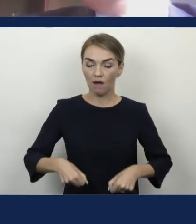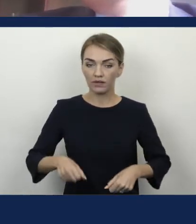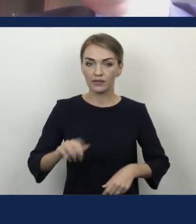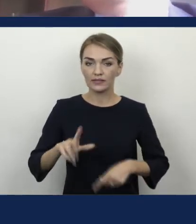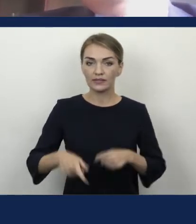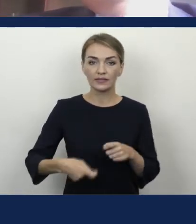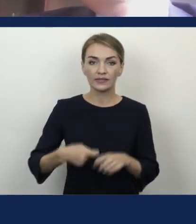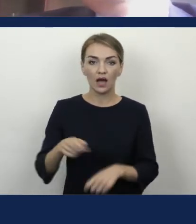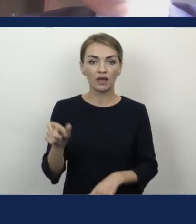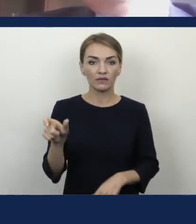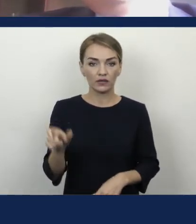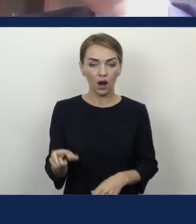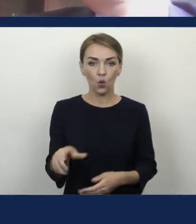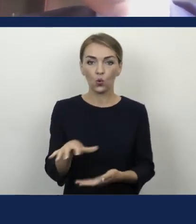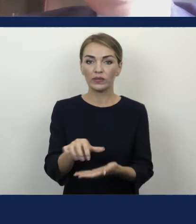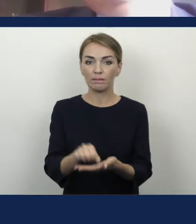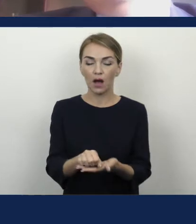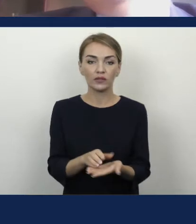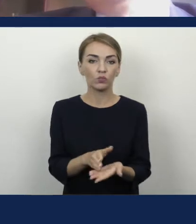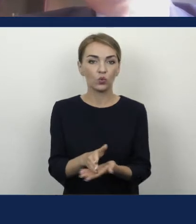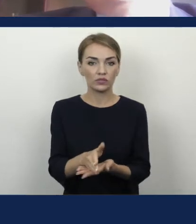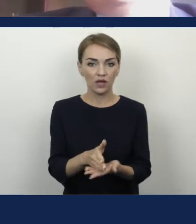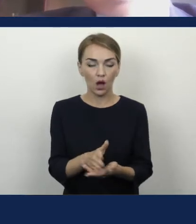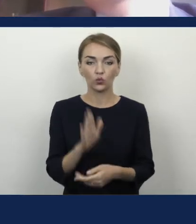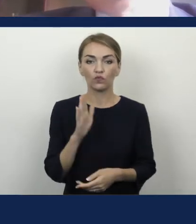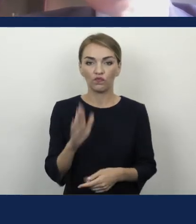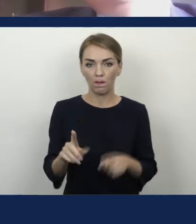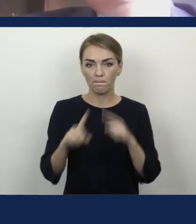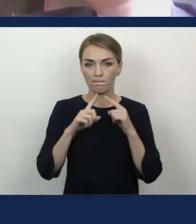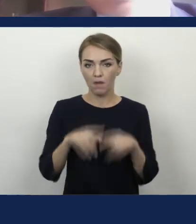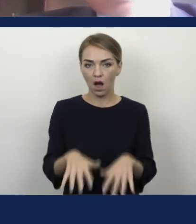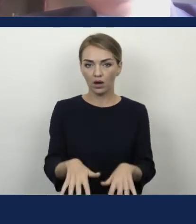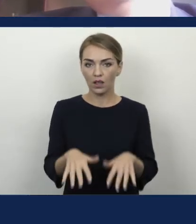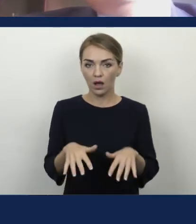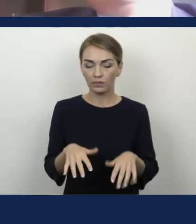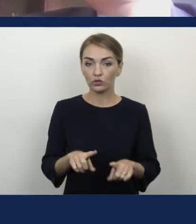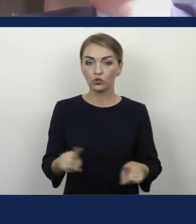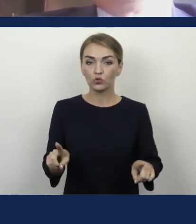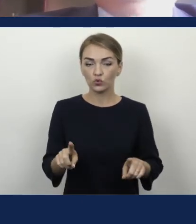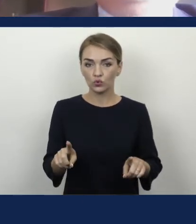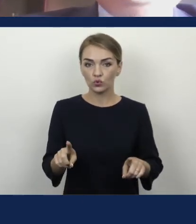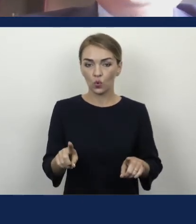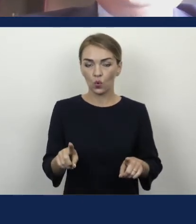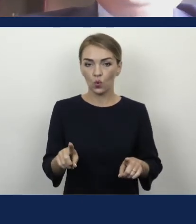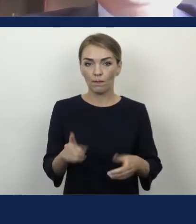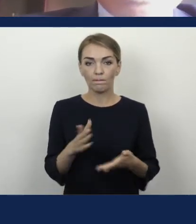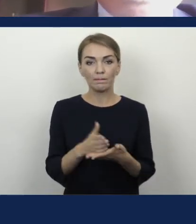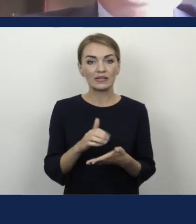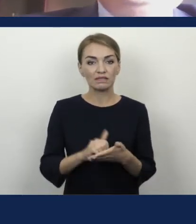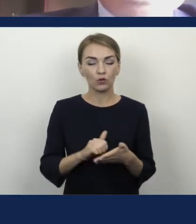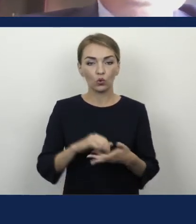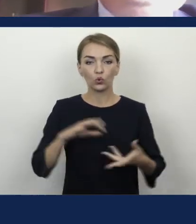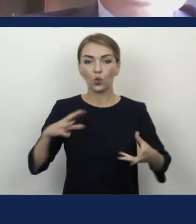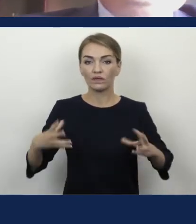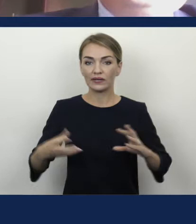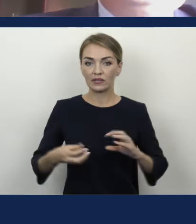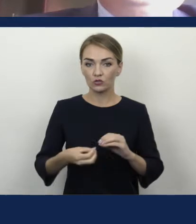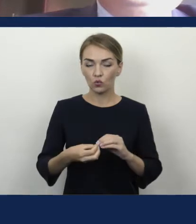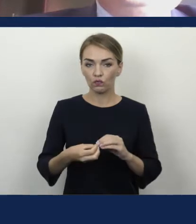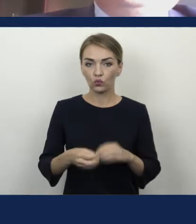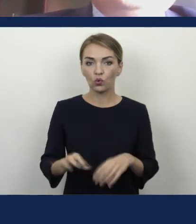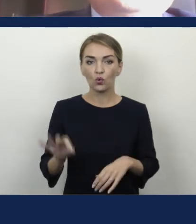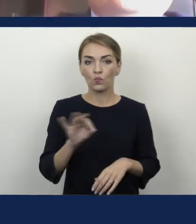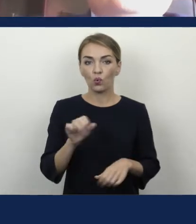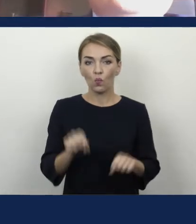disqualification from holding a parliamentary office, which led to the conclusion that Article 3 of